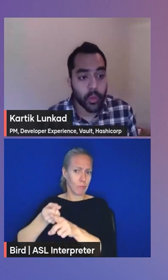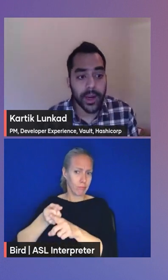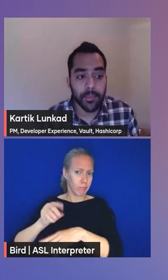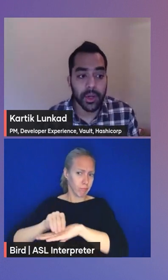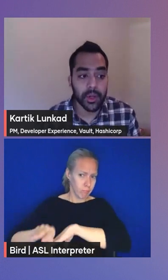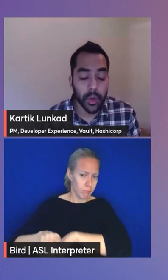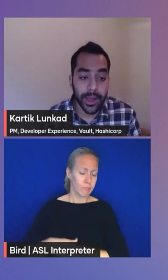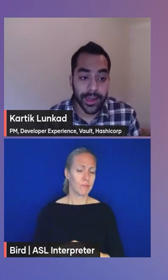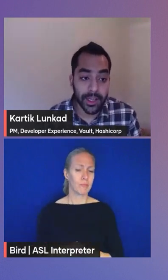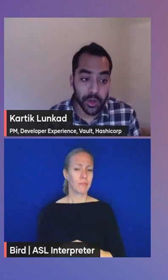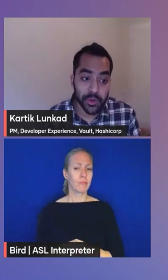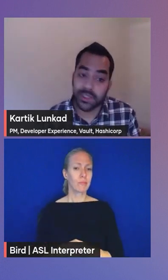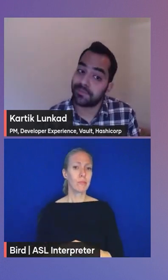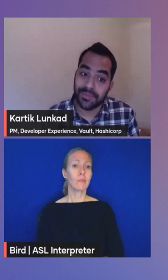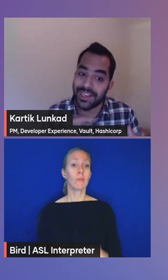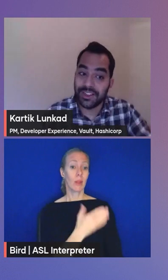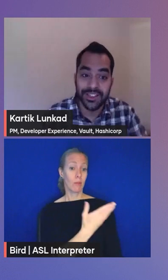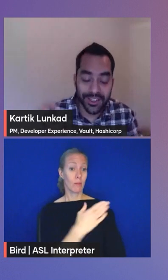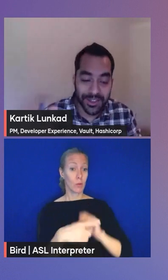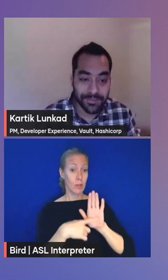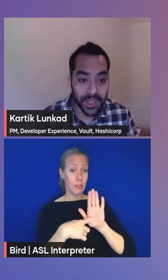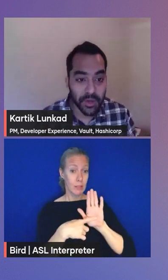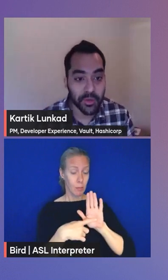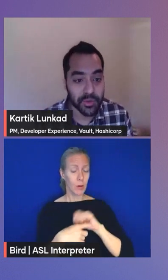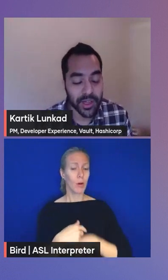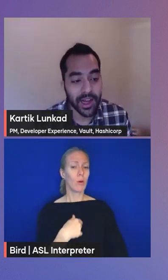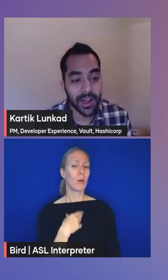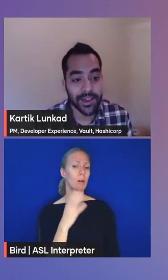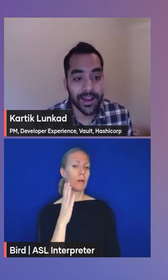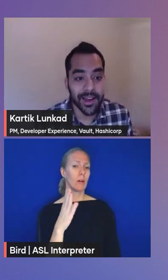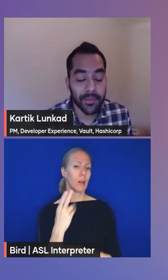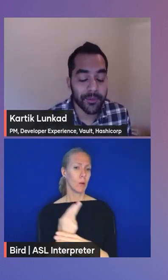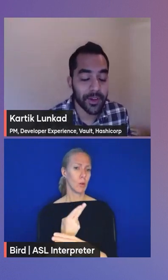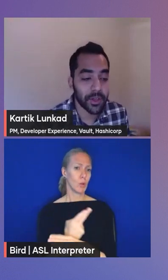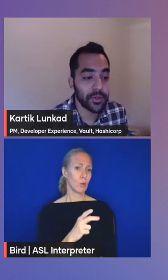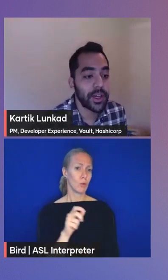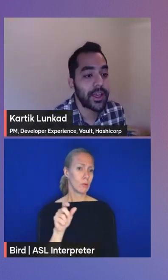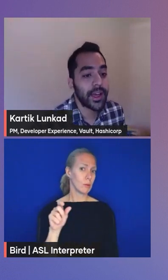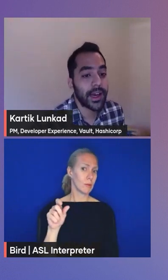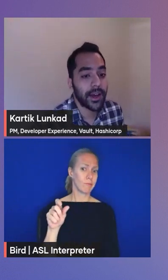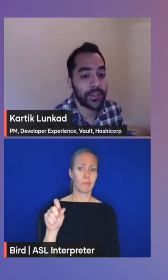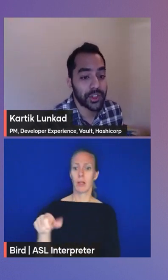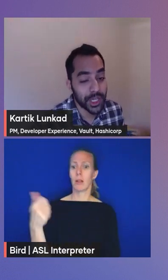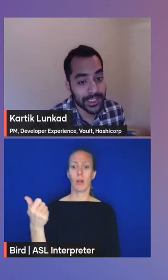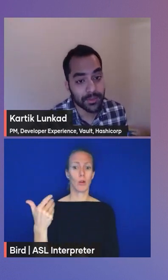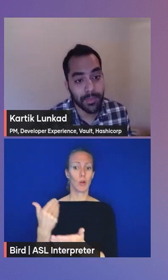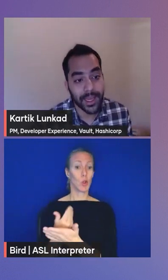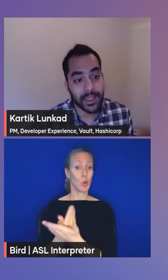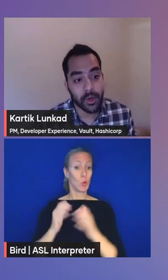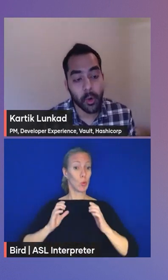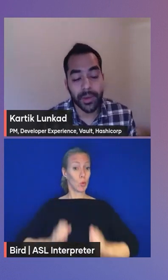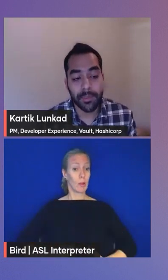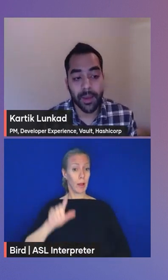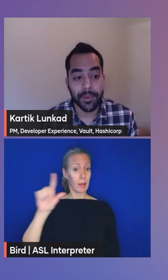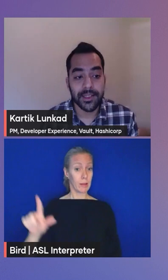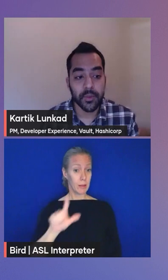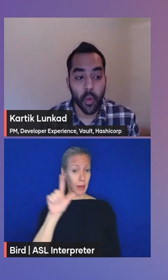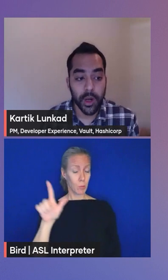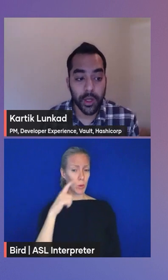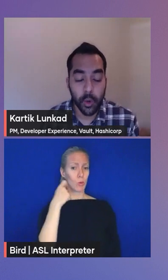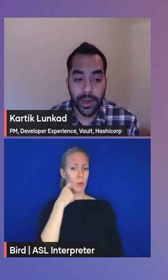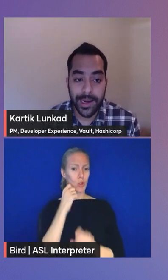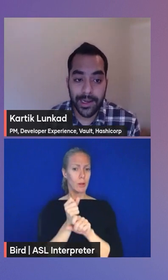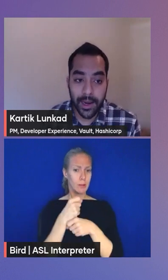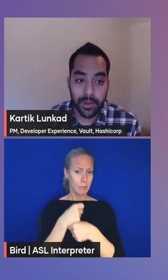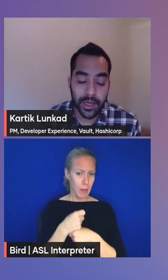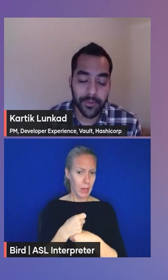demo, what I'm going to go ahead and use another new client library for you. We just made the OpenAPI-based Vault